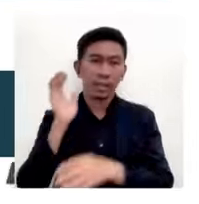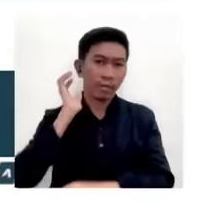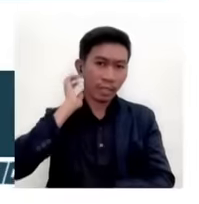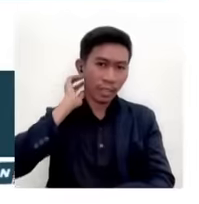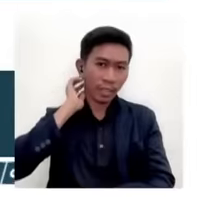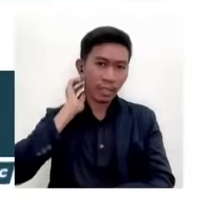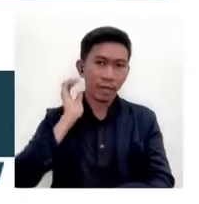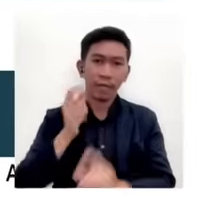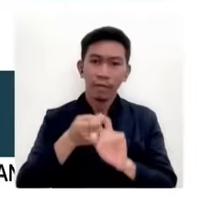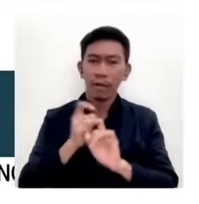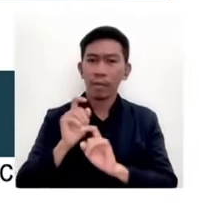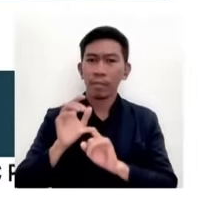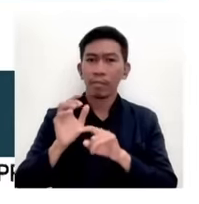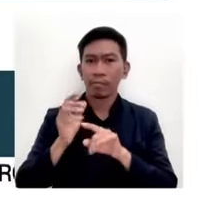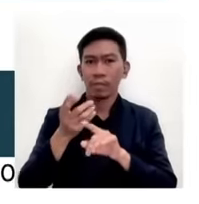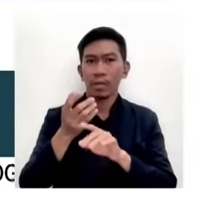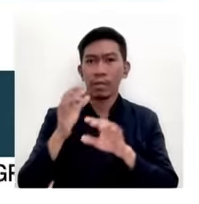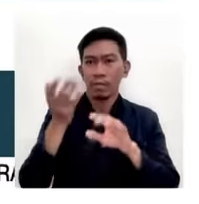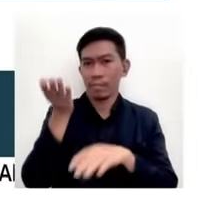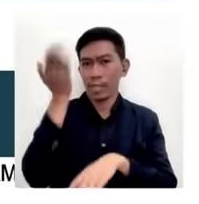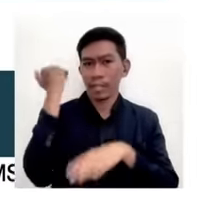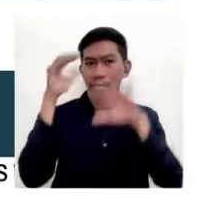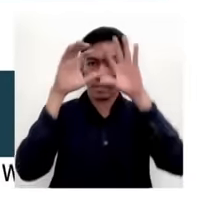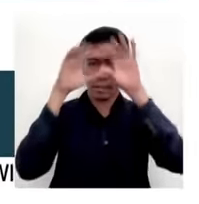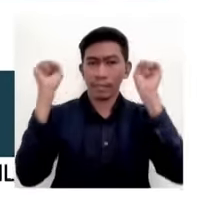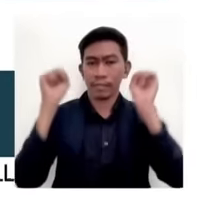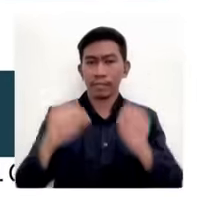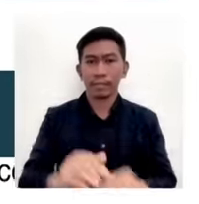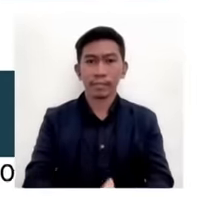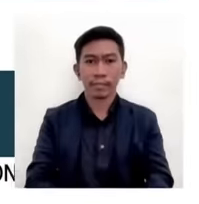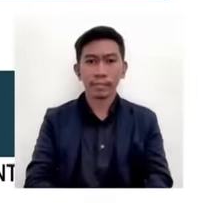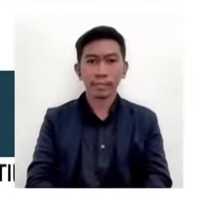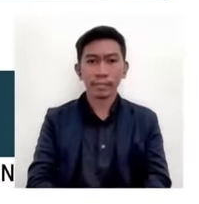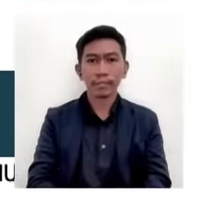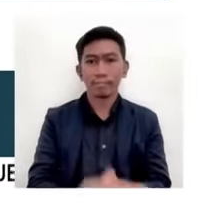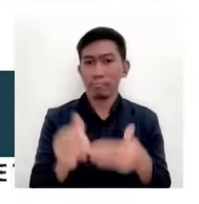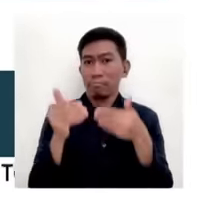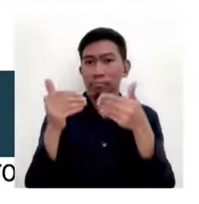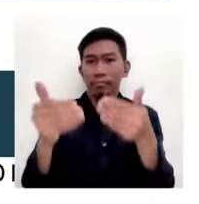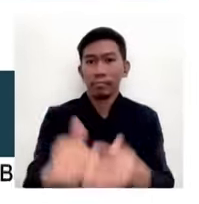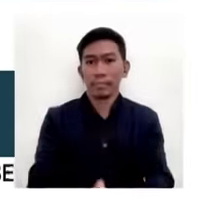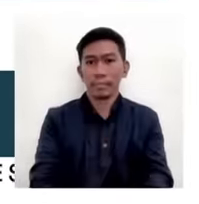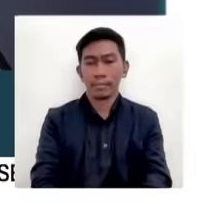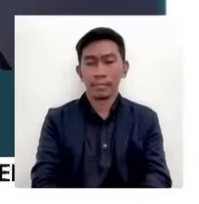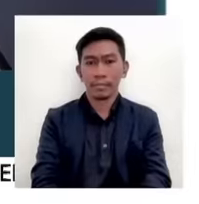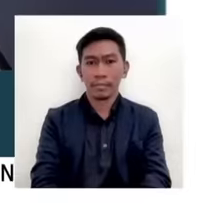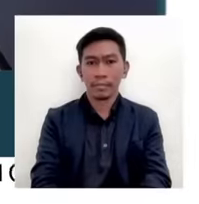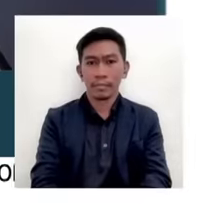from a former president? Go ahead, po. Yeah,